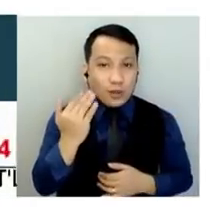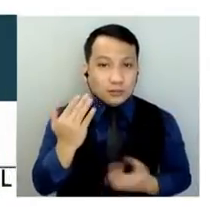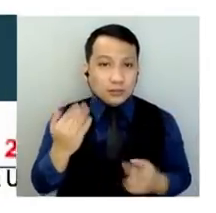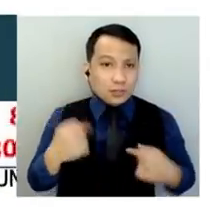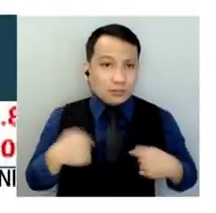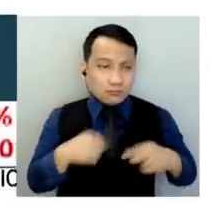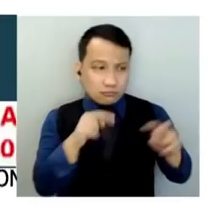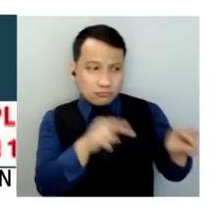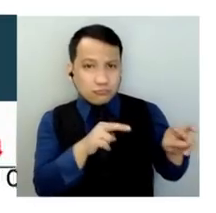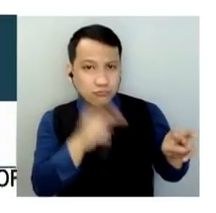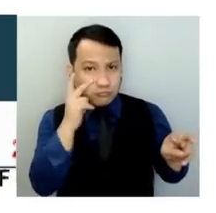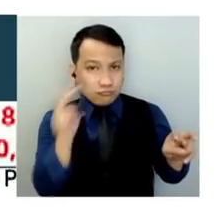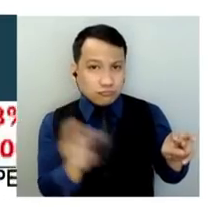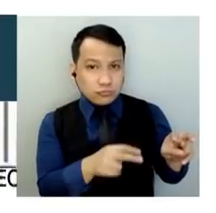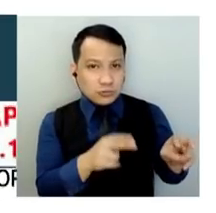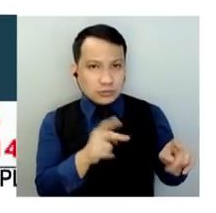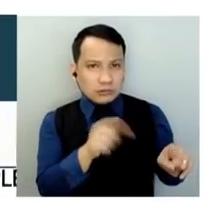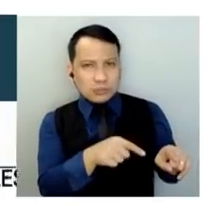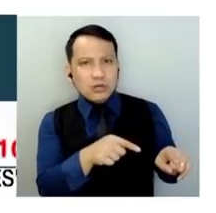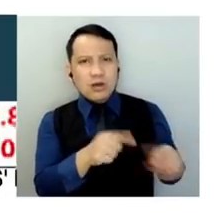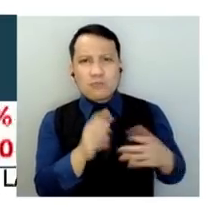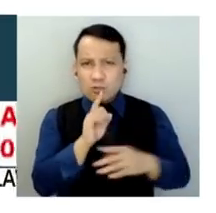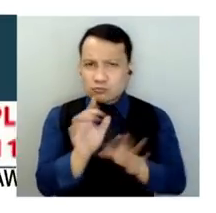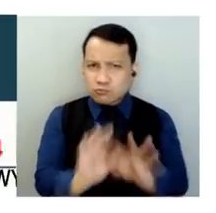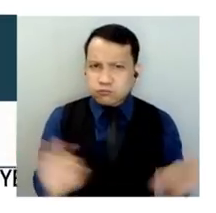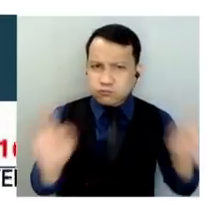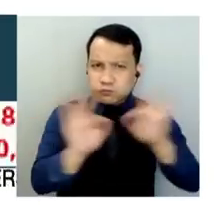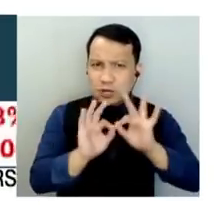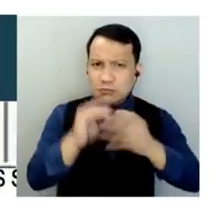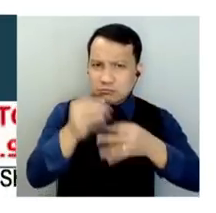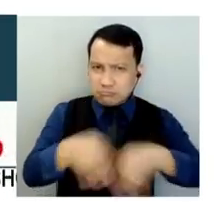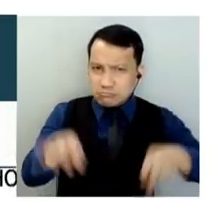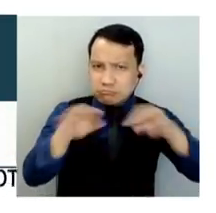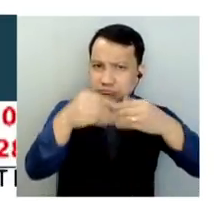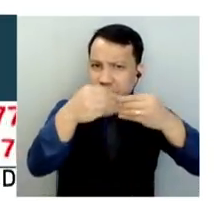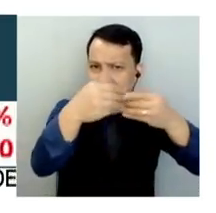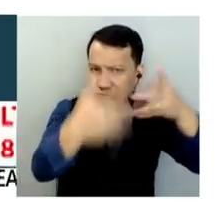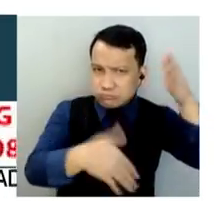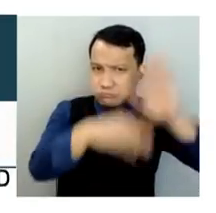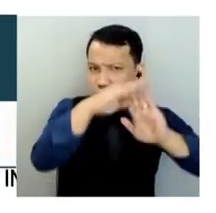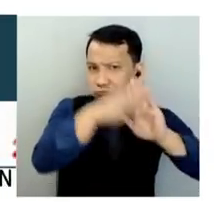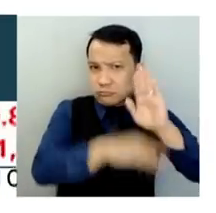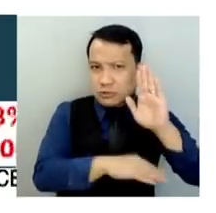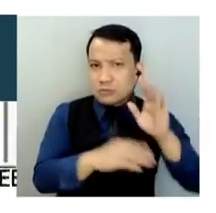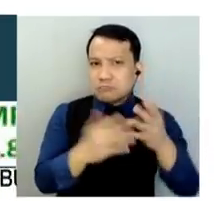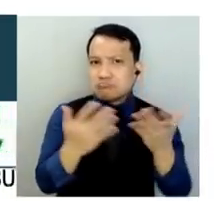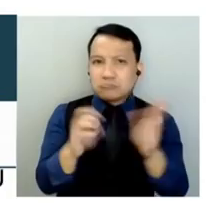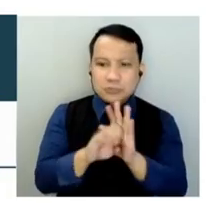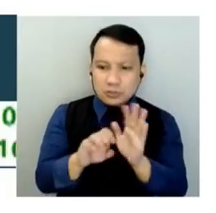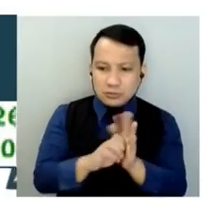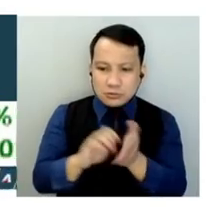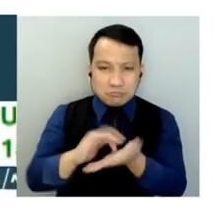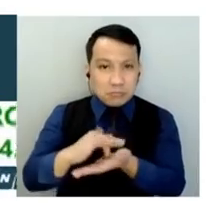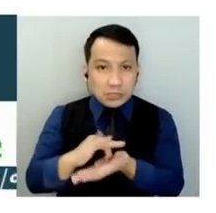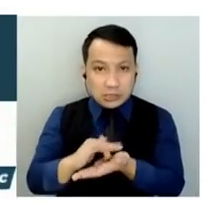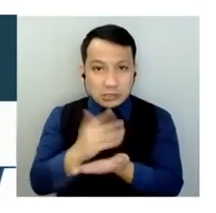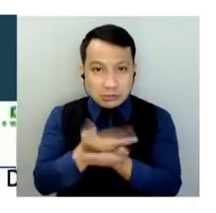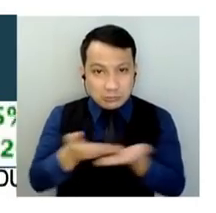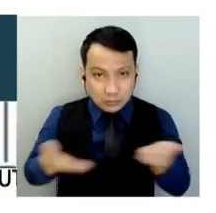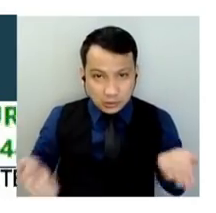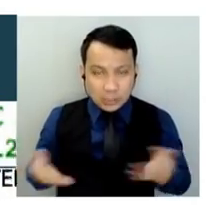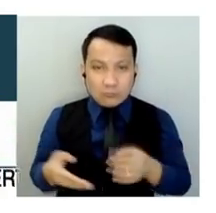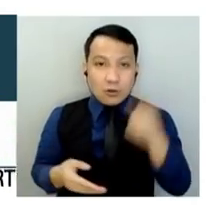those funds. Kasi I was looking at the list, Carmina. There's very important items like for medical